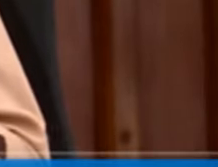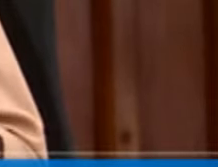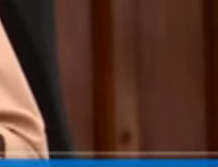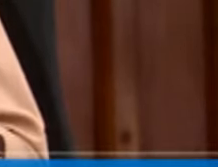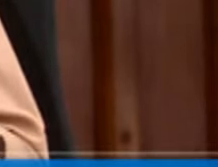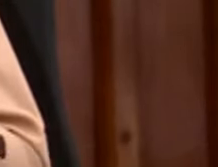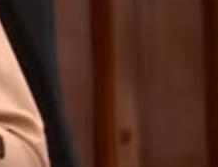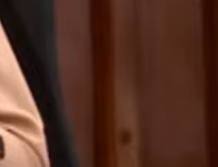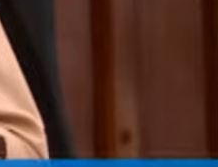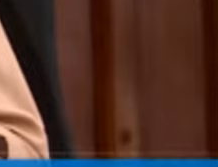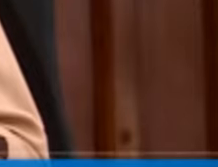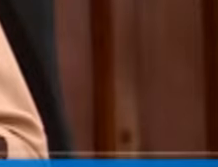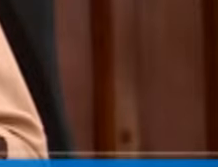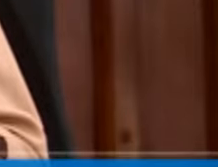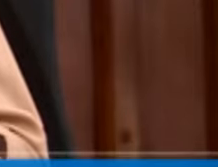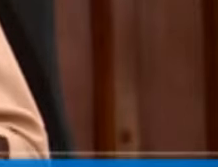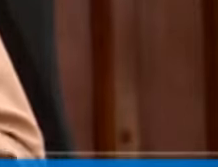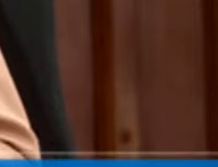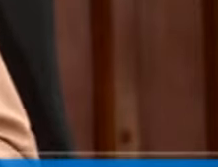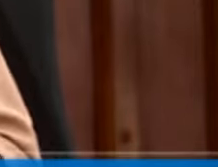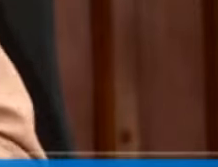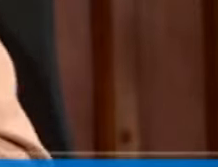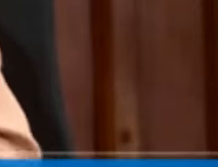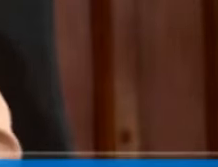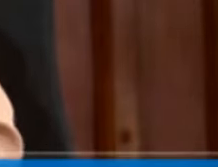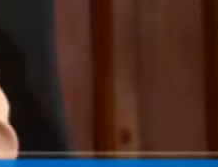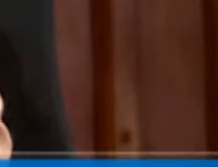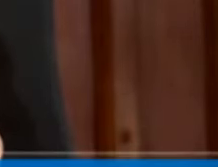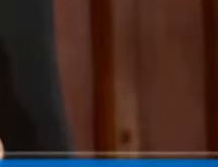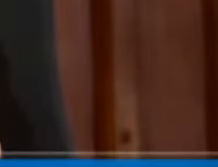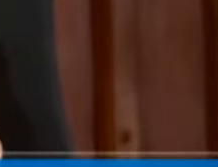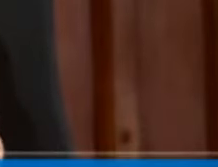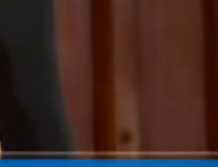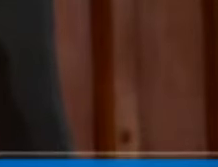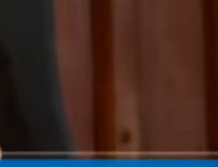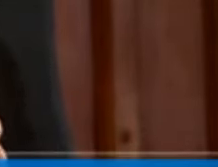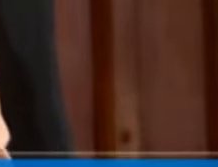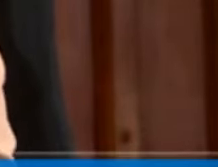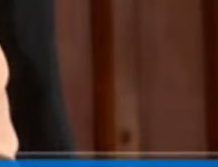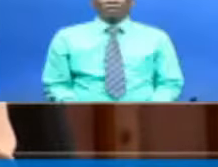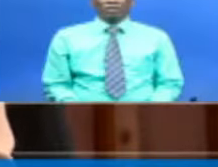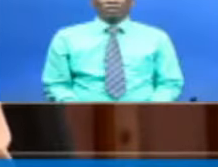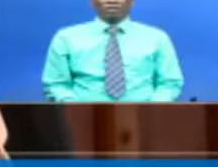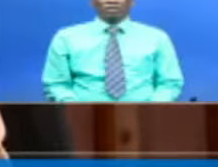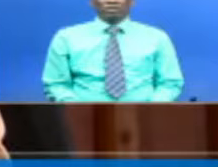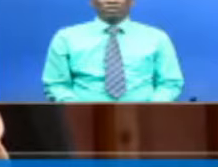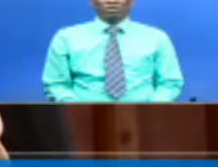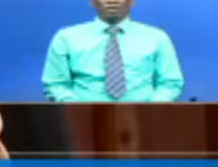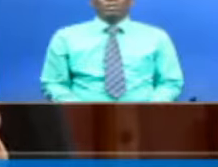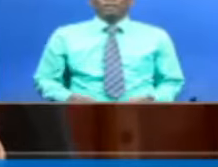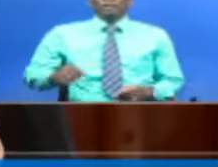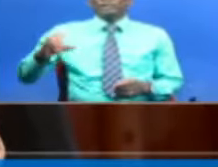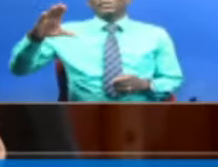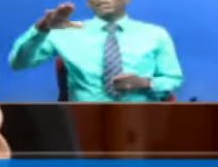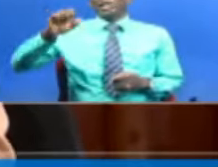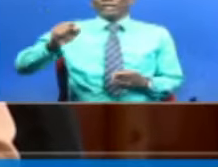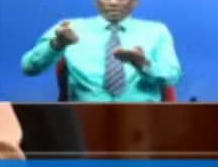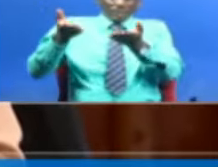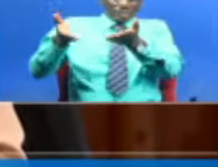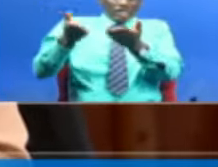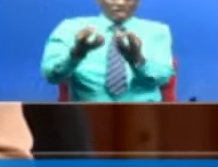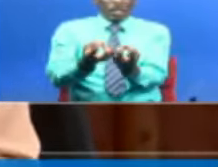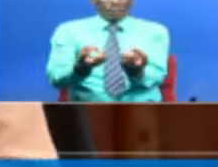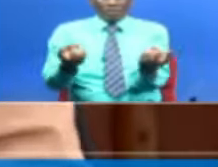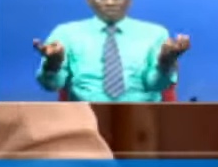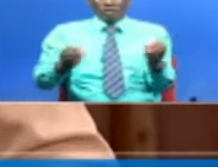SCS23. This conversation, of course, the Minister for the Ministry of Energy are our hosts today. So the CS himself is on this panel,